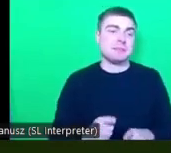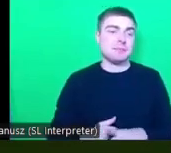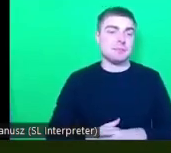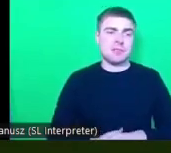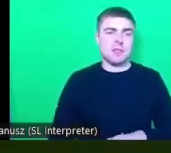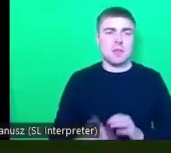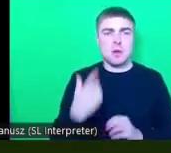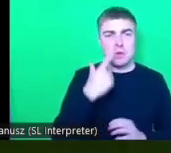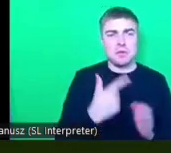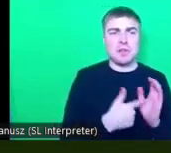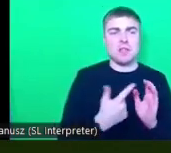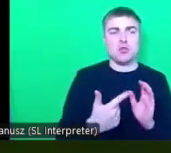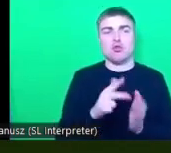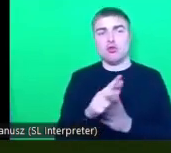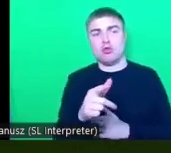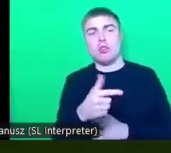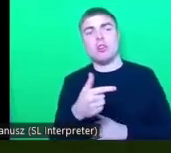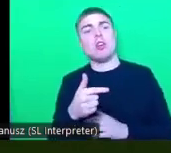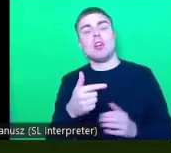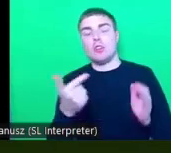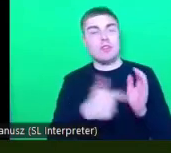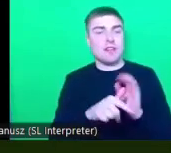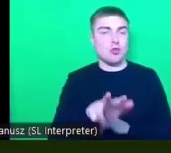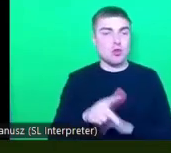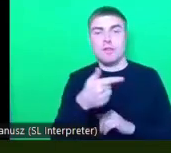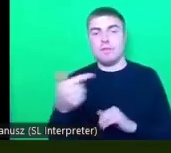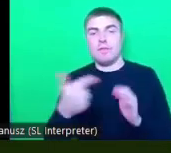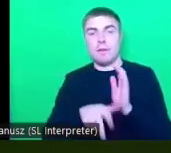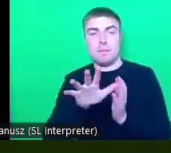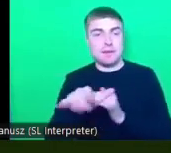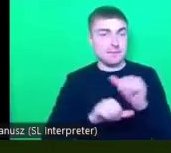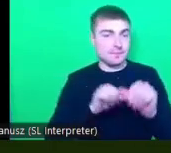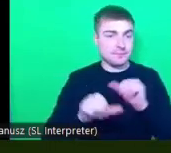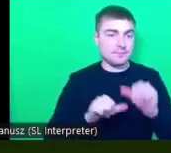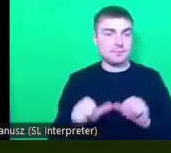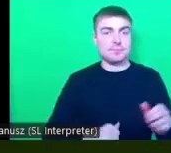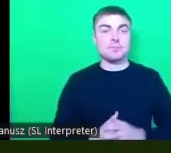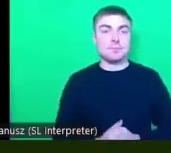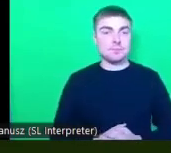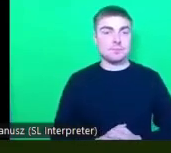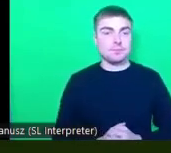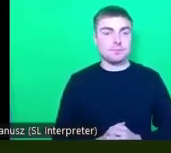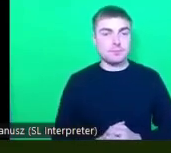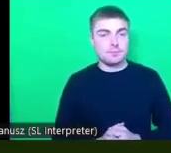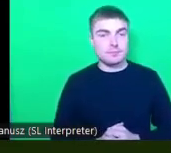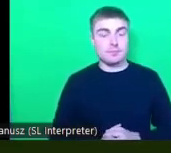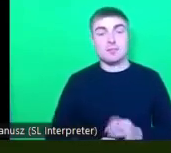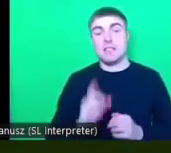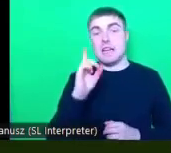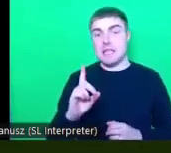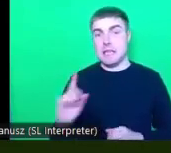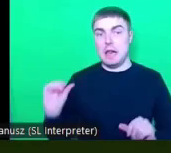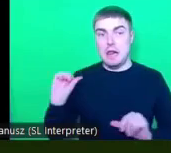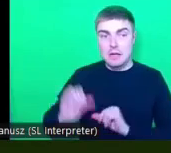But during the latest year here, when we have continued to study predation, we actually see